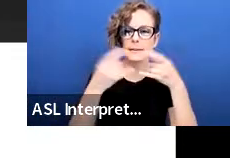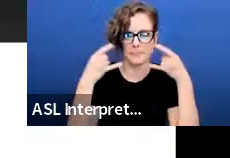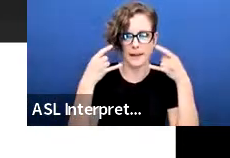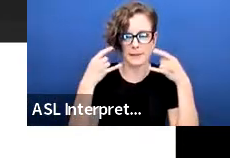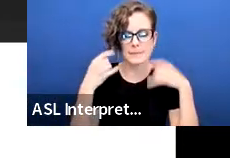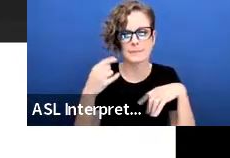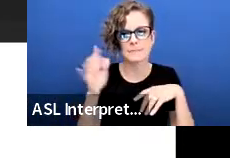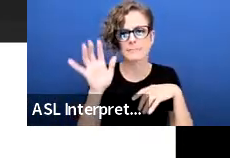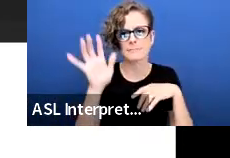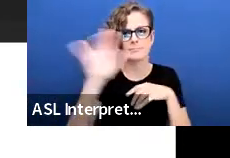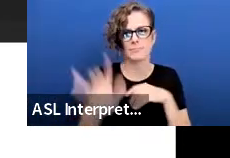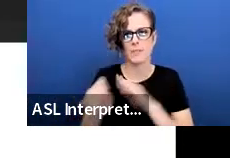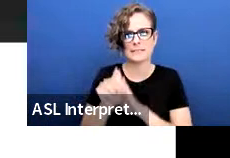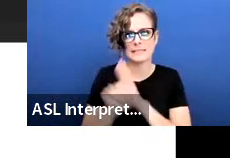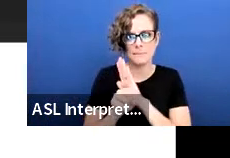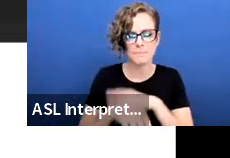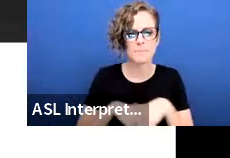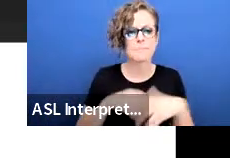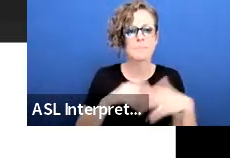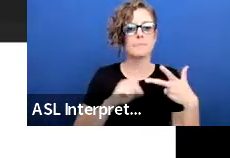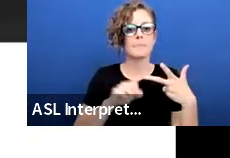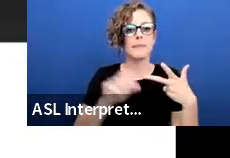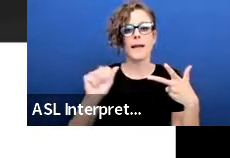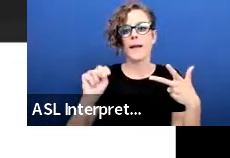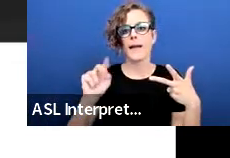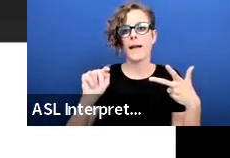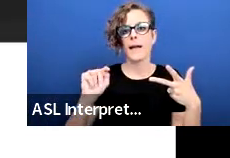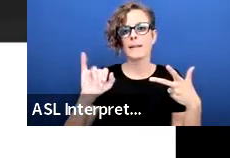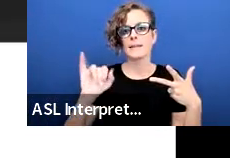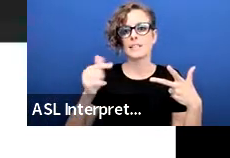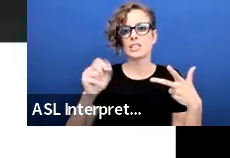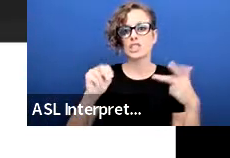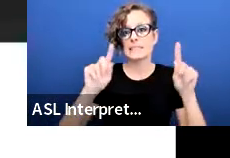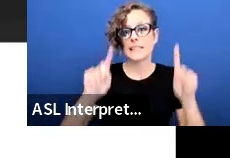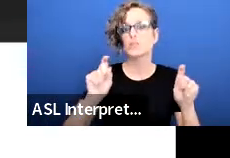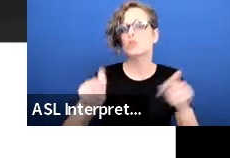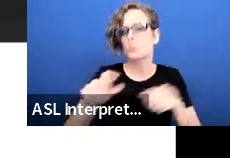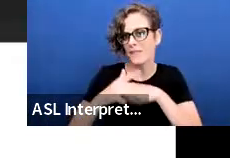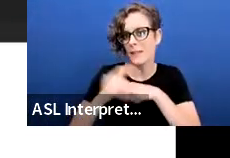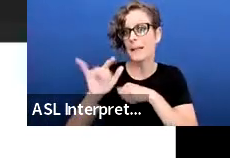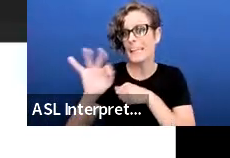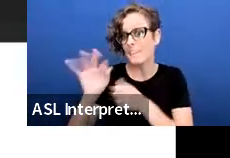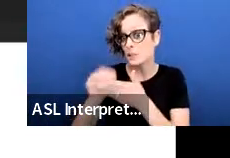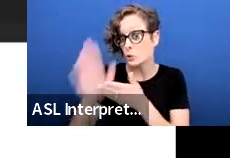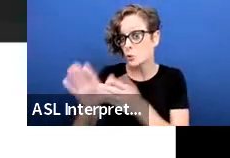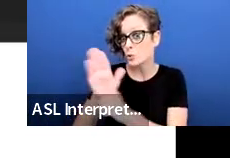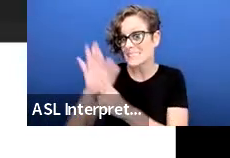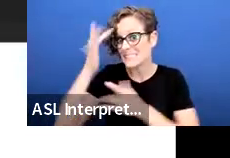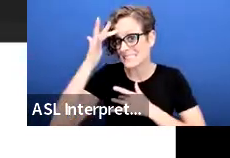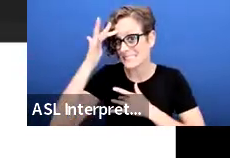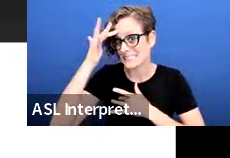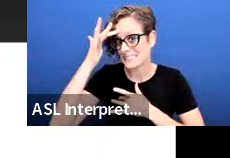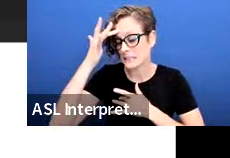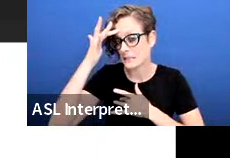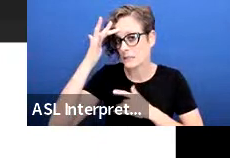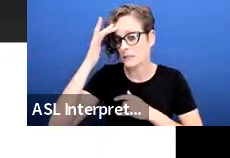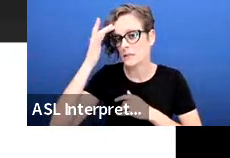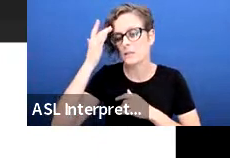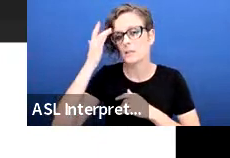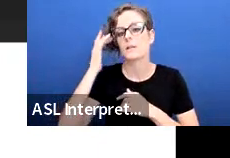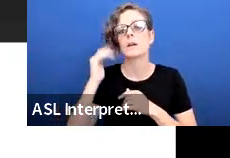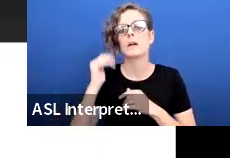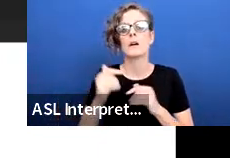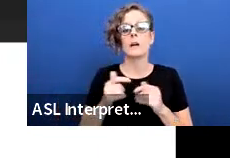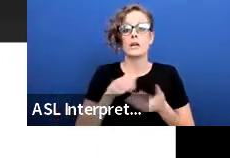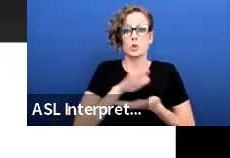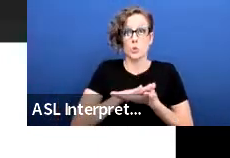The antigen testing should be available for students who are sick. It doesn't necessarily have to be